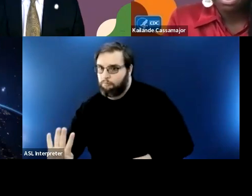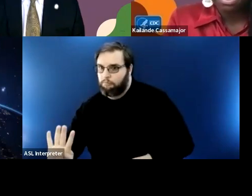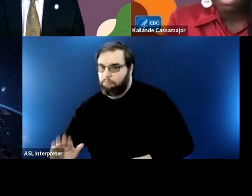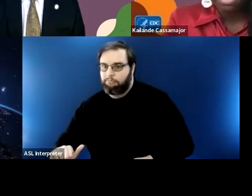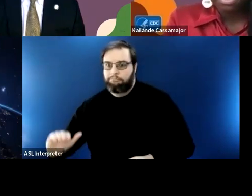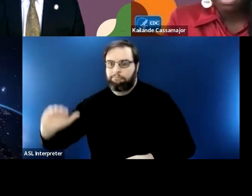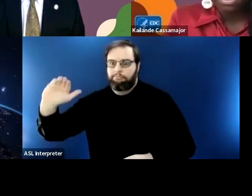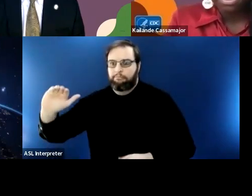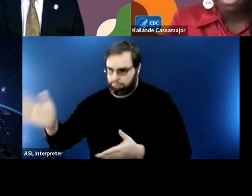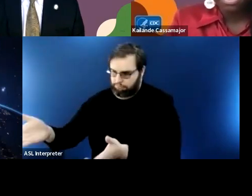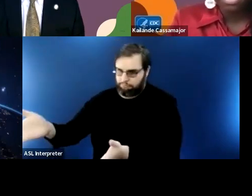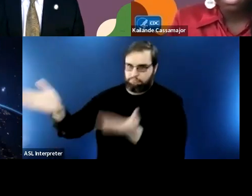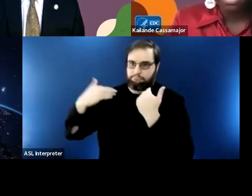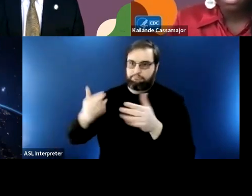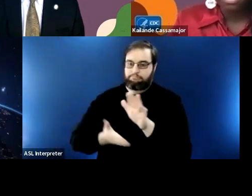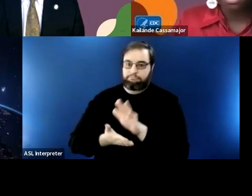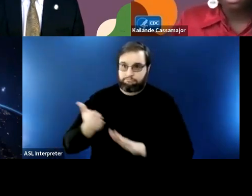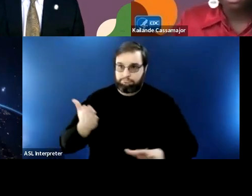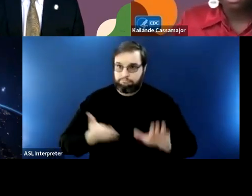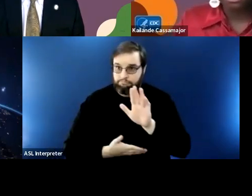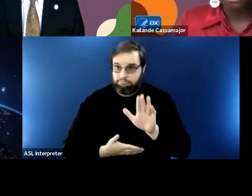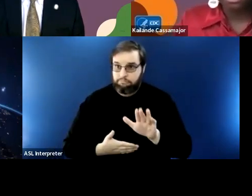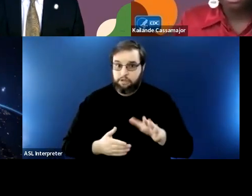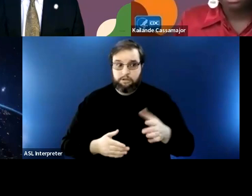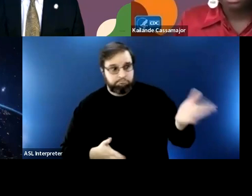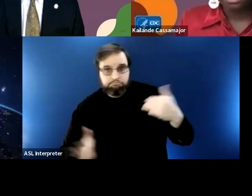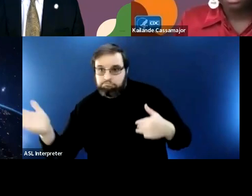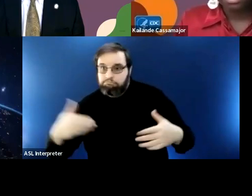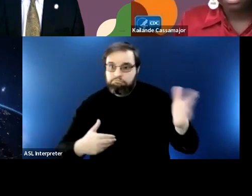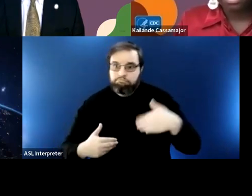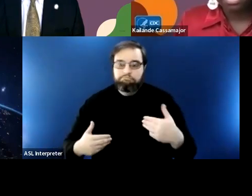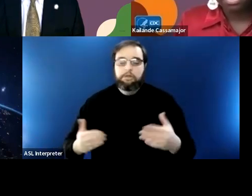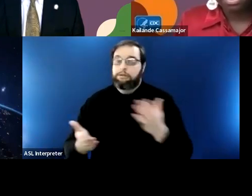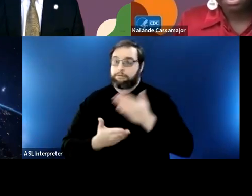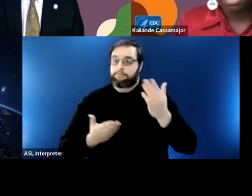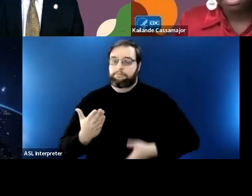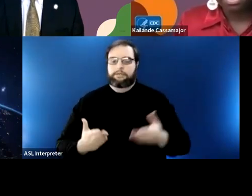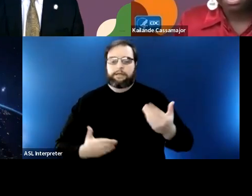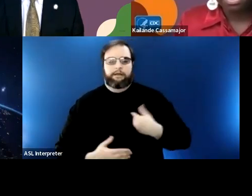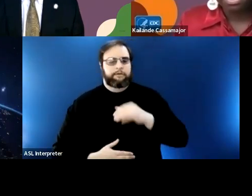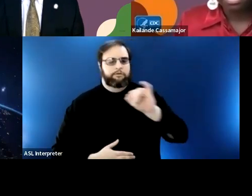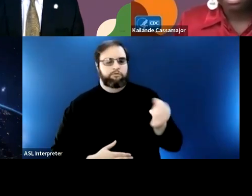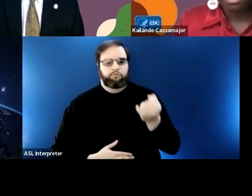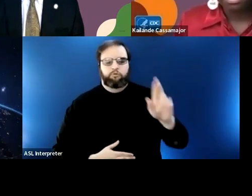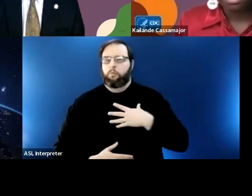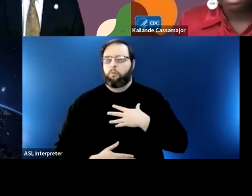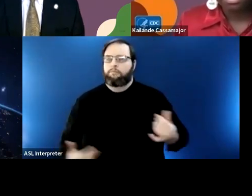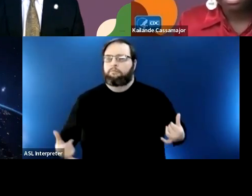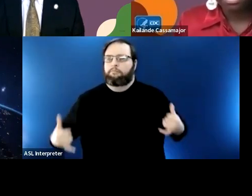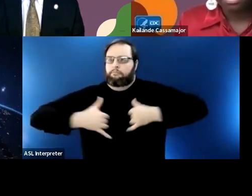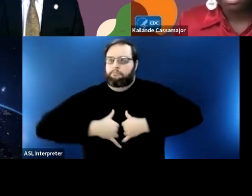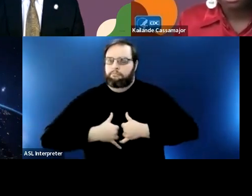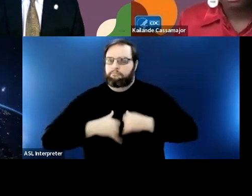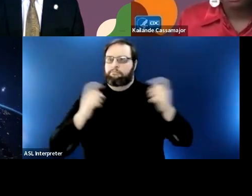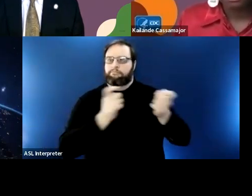brings them onto our campus from our surrounding community. Mm-hmm. At the end, we have a junior white coat ceremony, and all these young people are